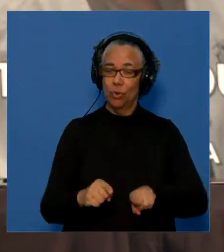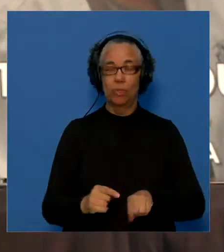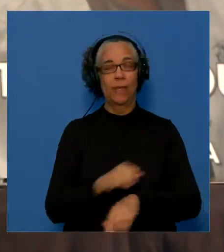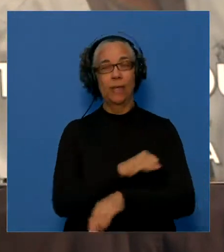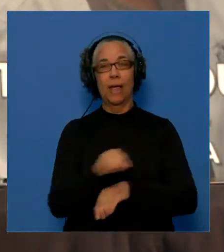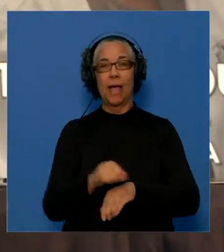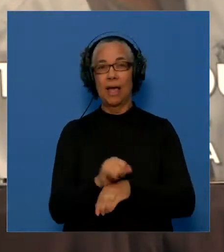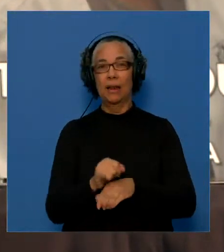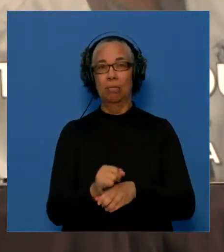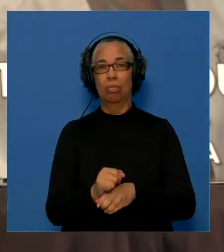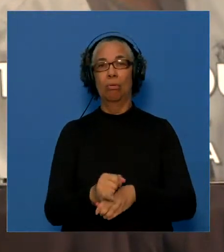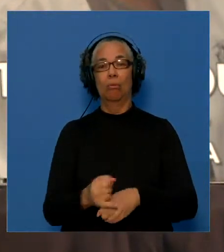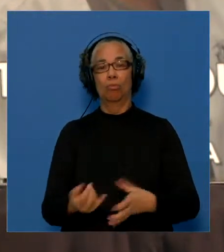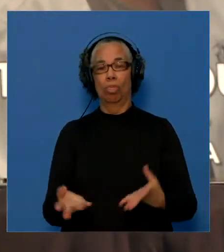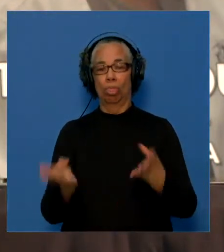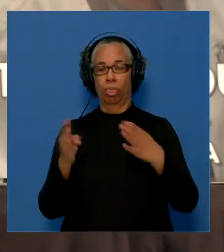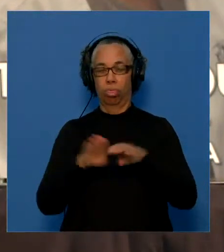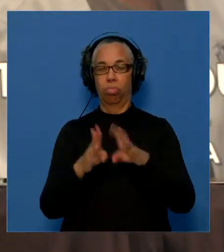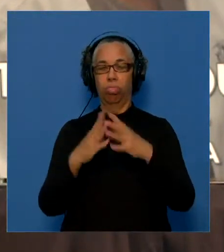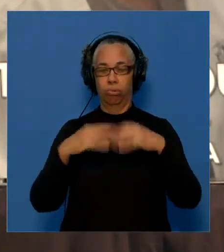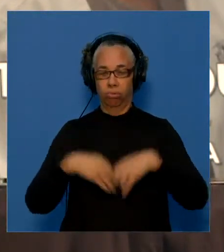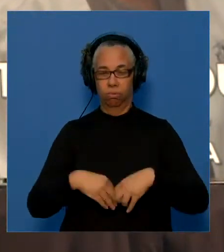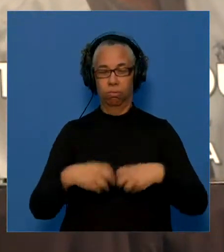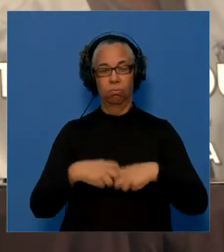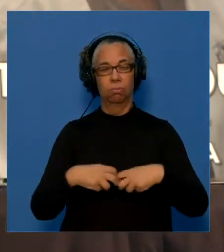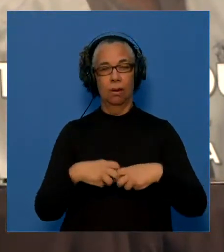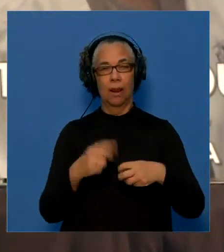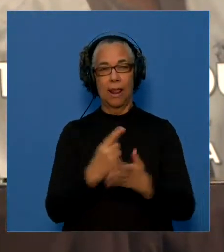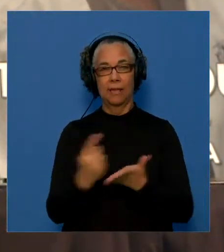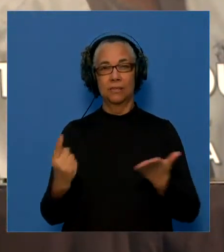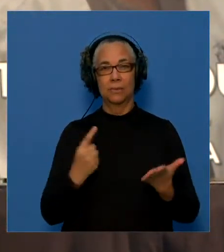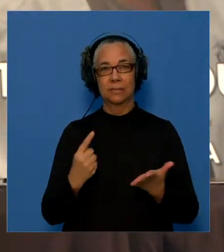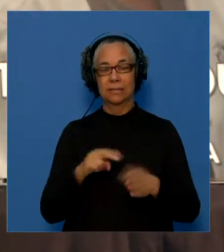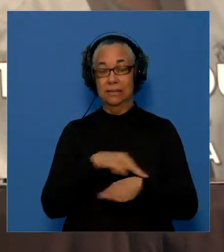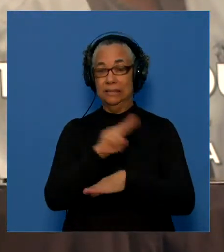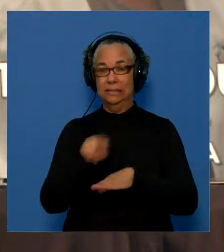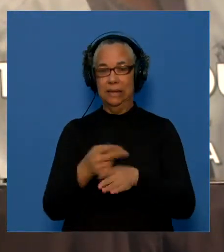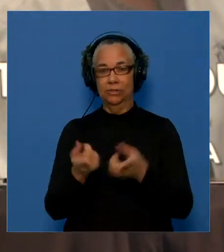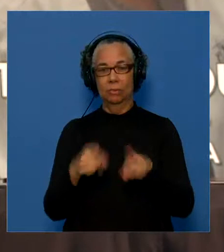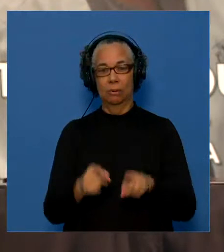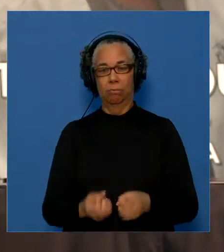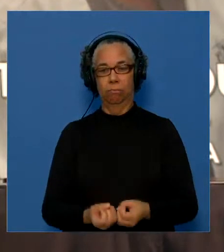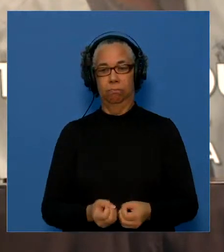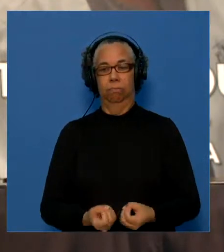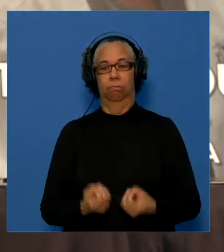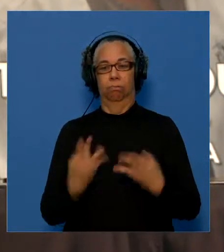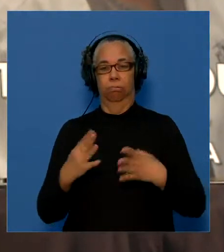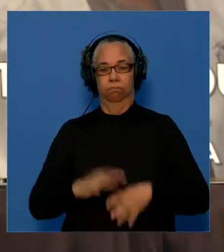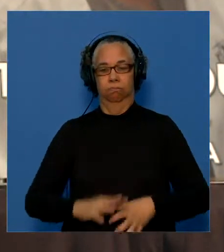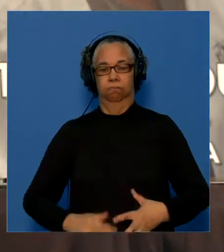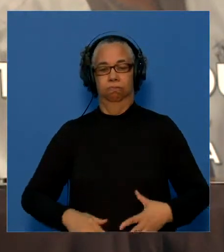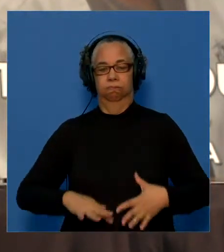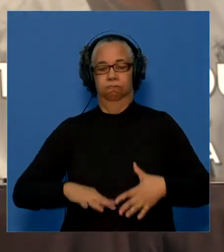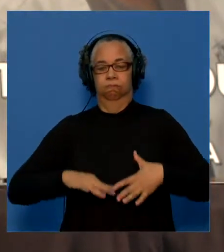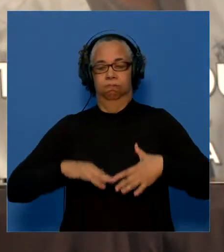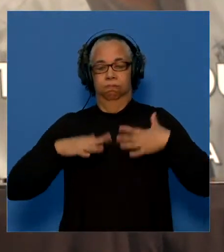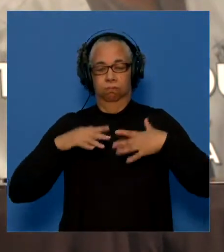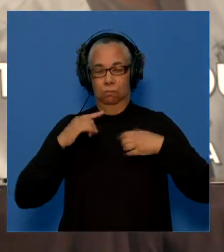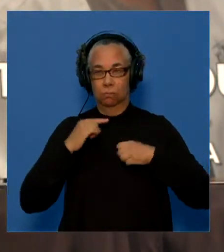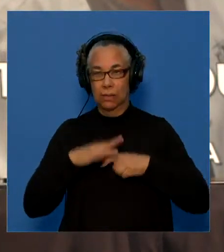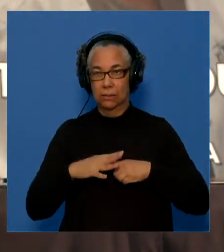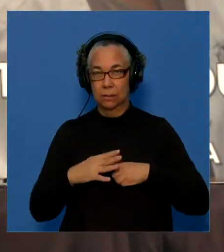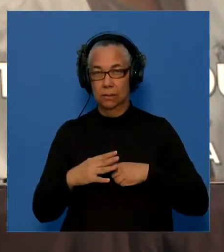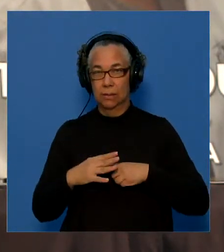Friday. This national event caused considerable anxiety throughout our community. We